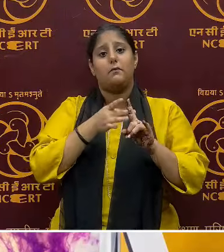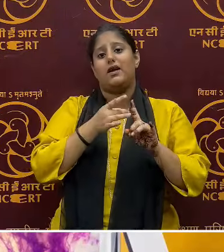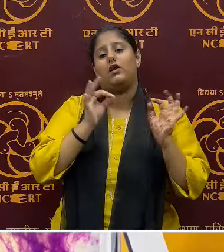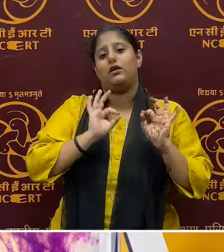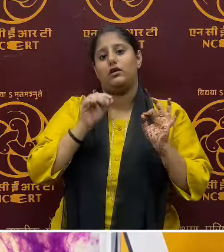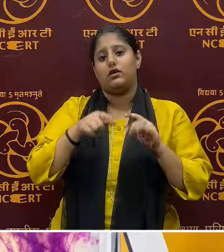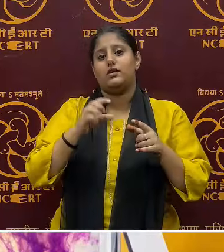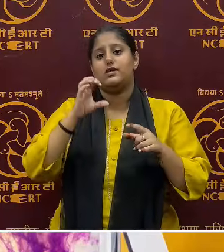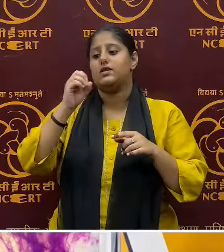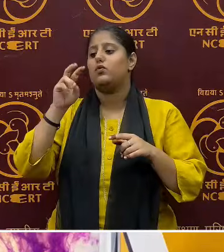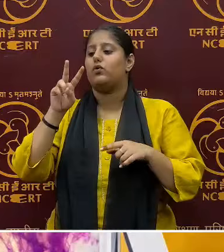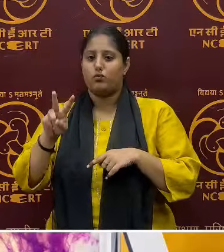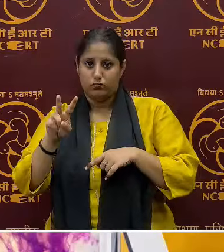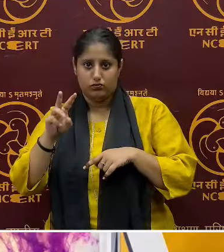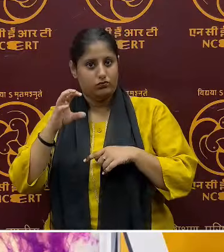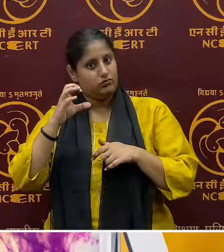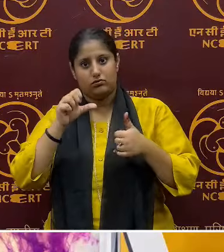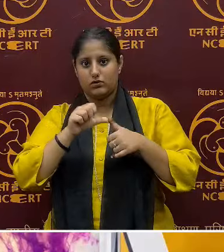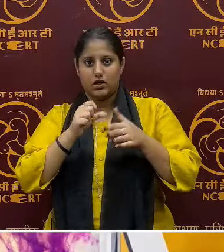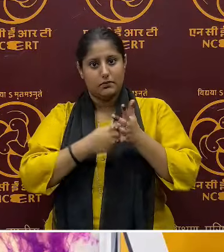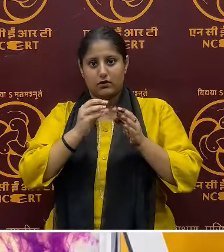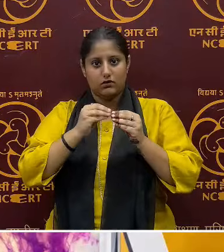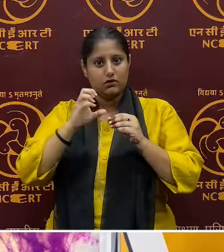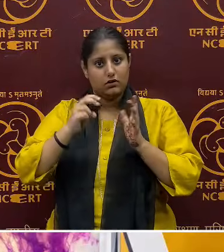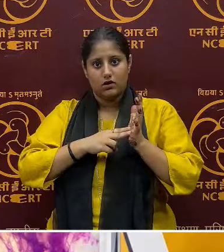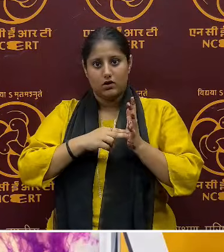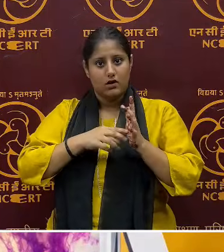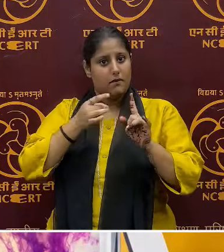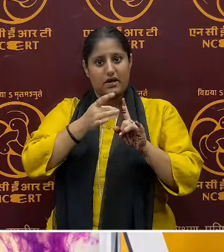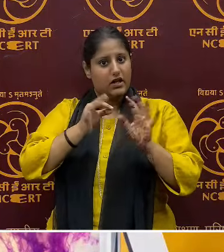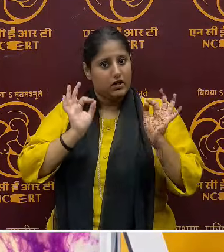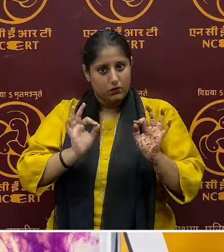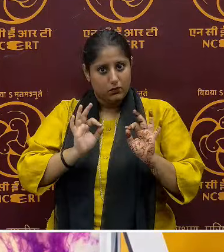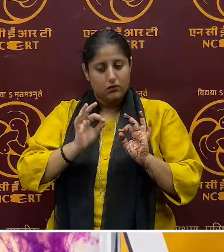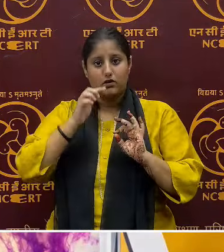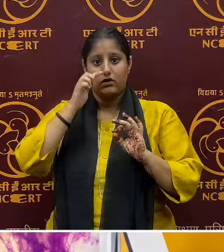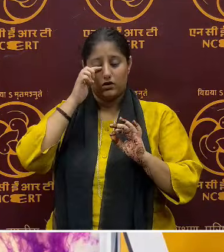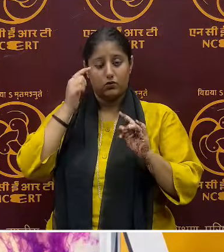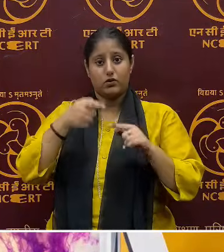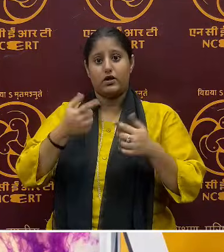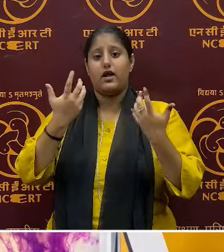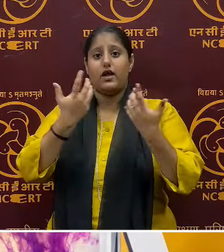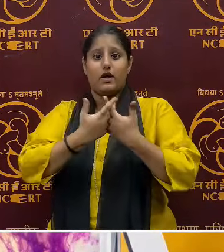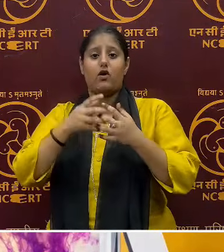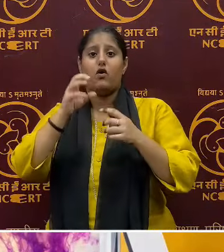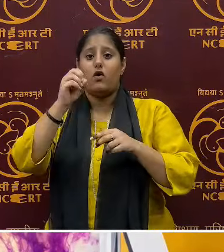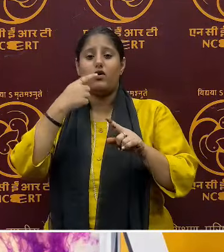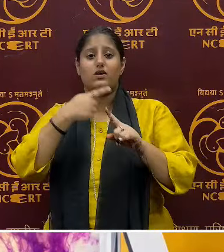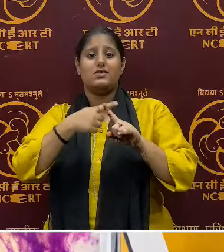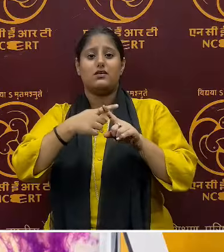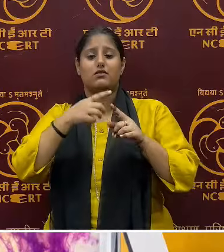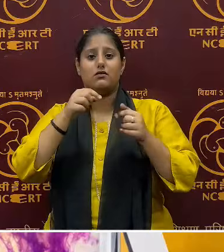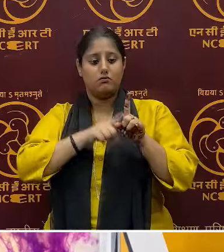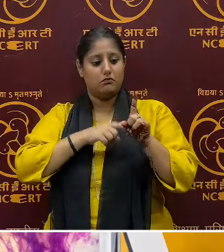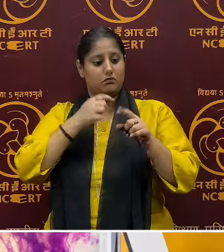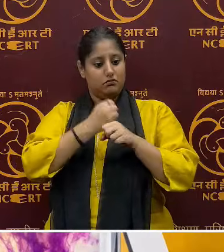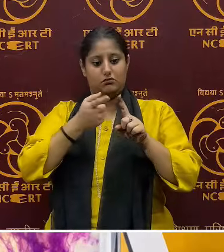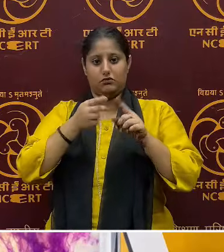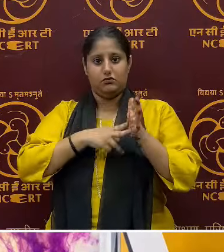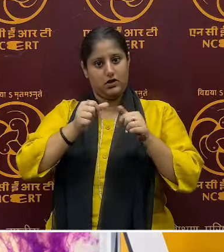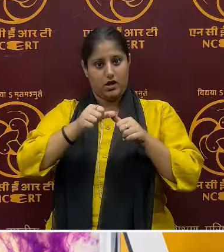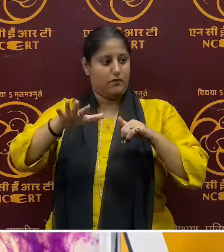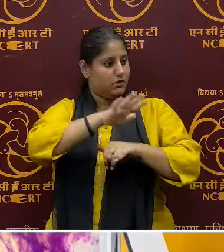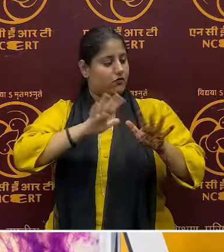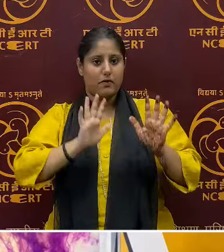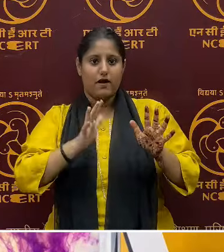is CO2. Carbon is non-metal, and oxide, carbon react with the oxygen which is present in the atmosphere, then it